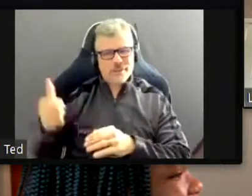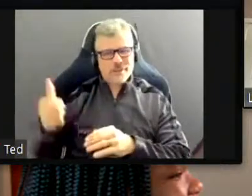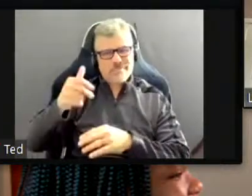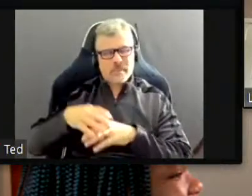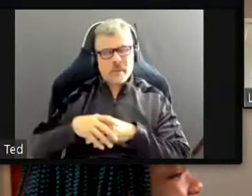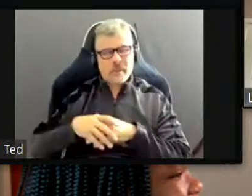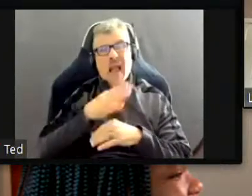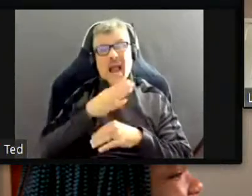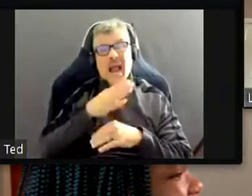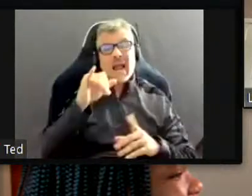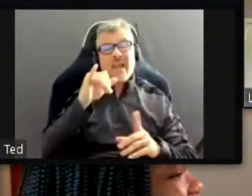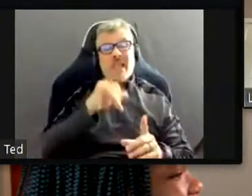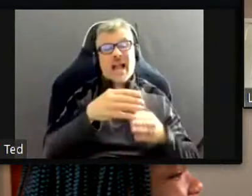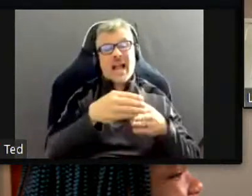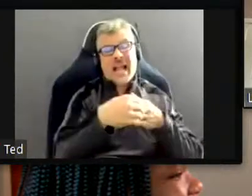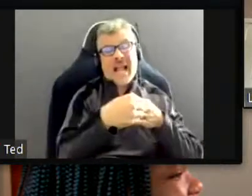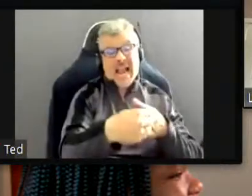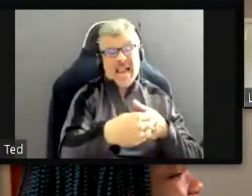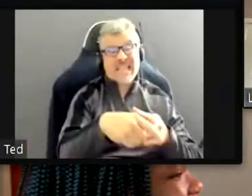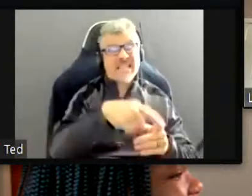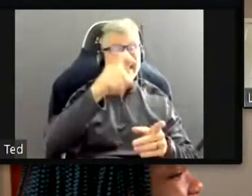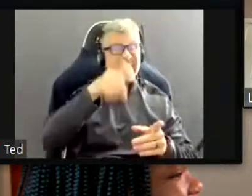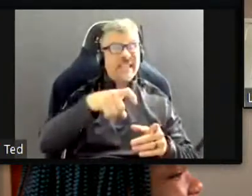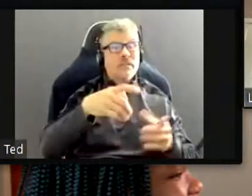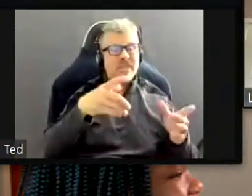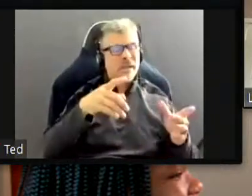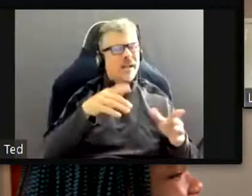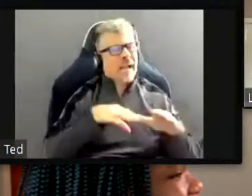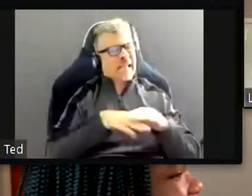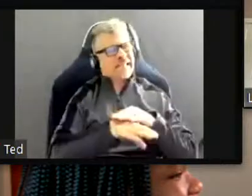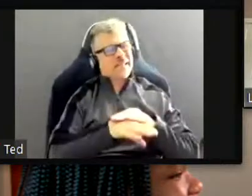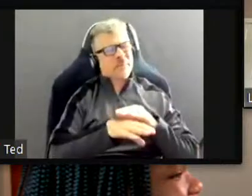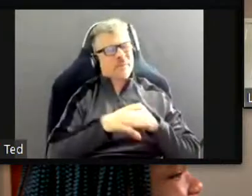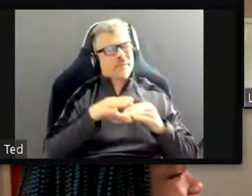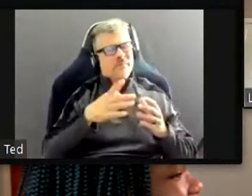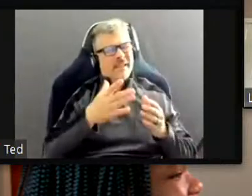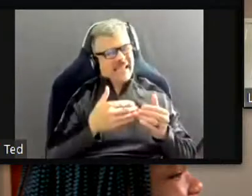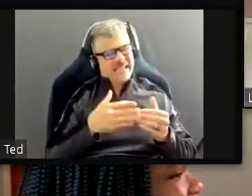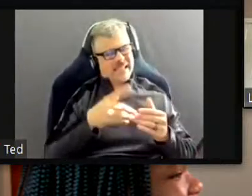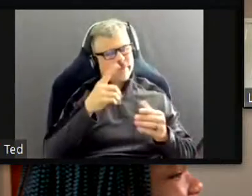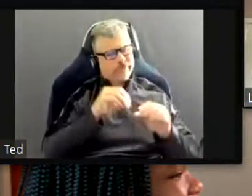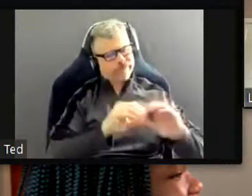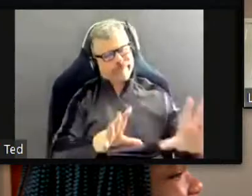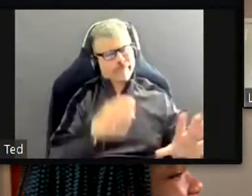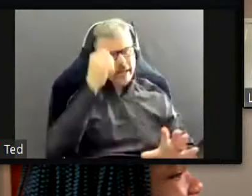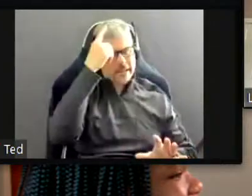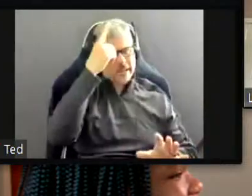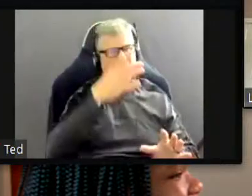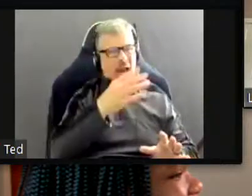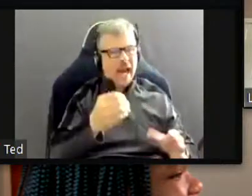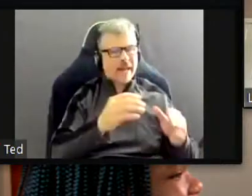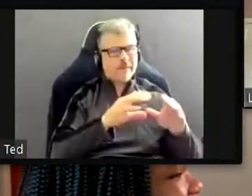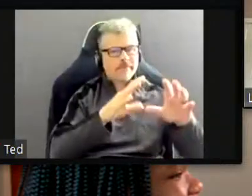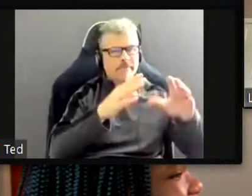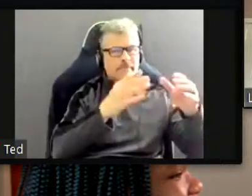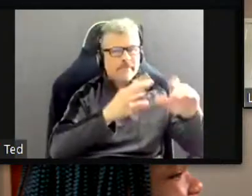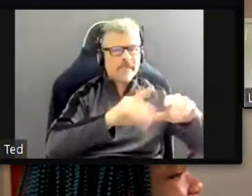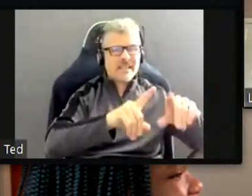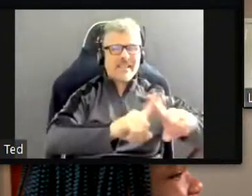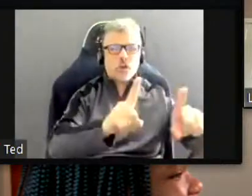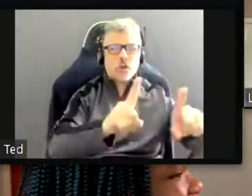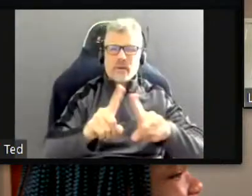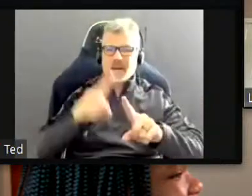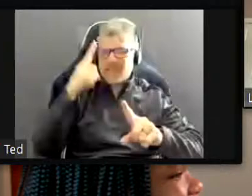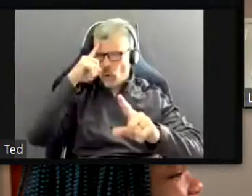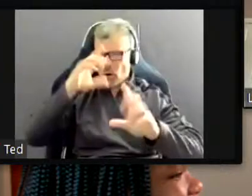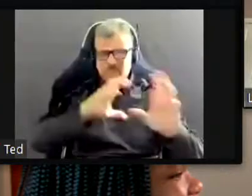the guidance really needs to be more accessible, easier to understand, differentiated for different audiences,